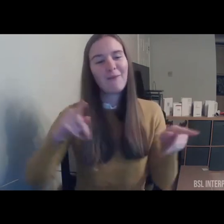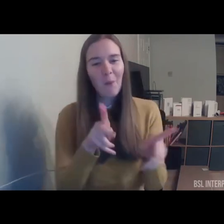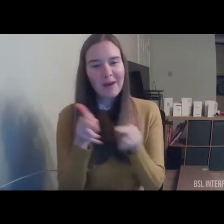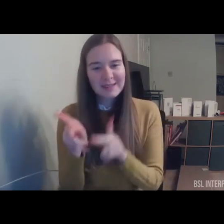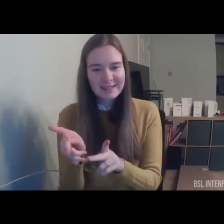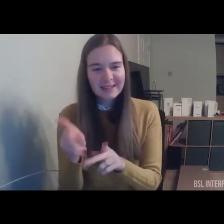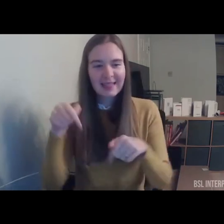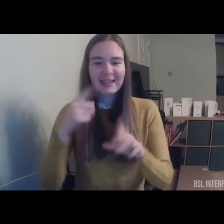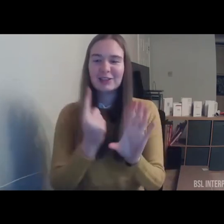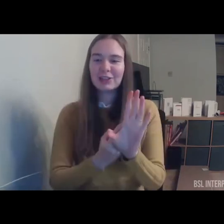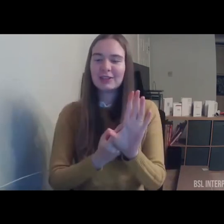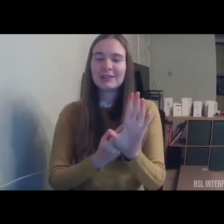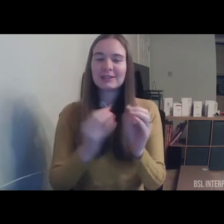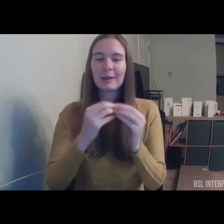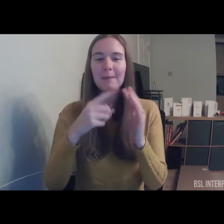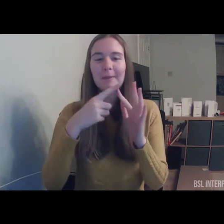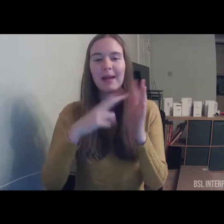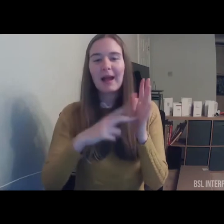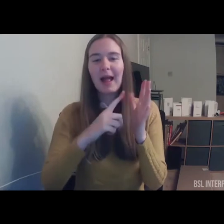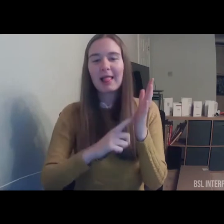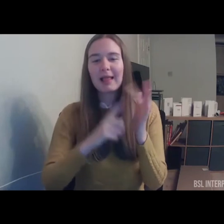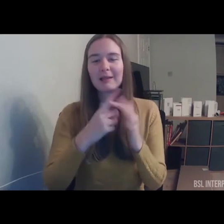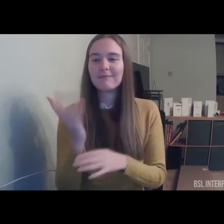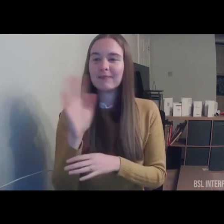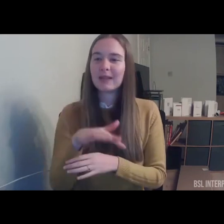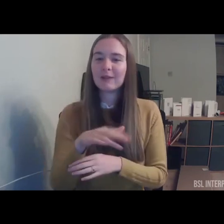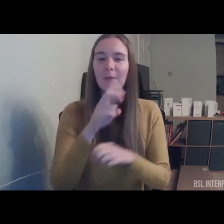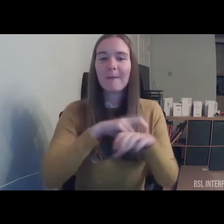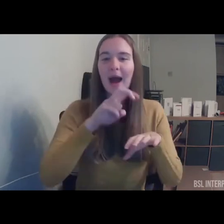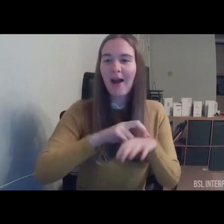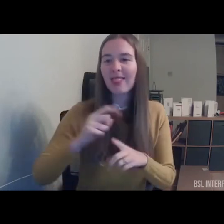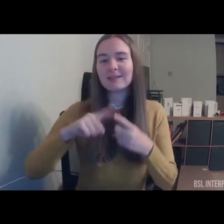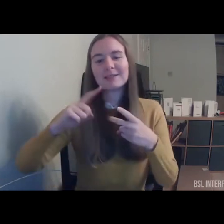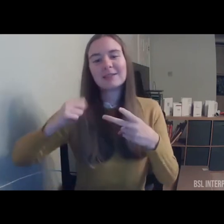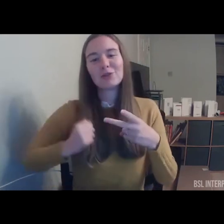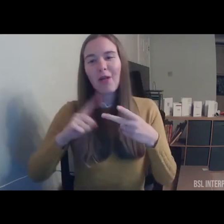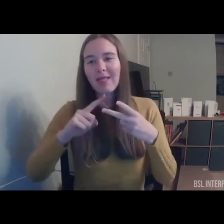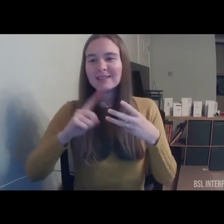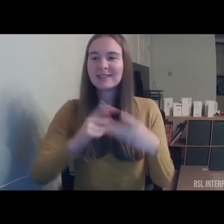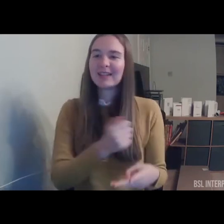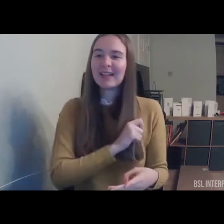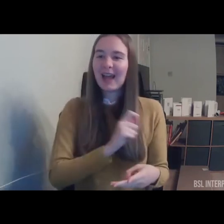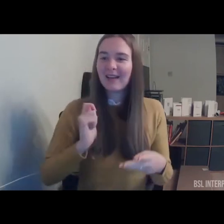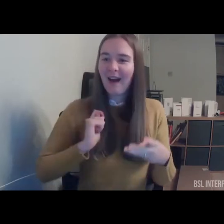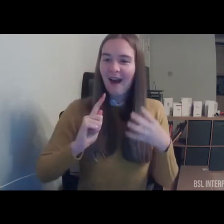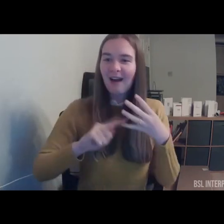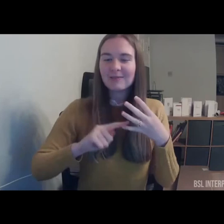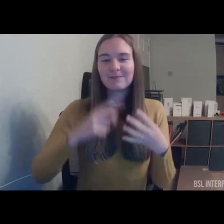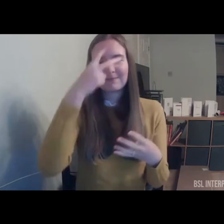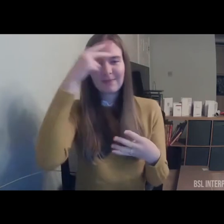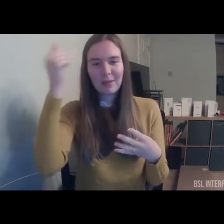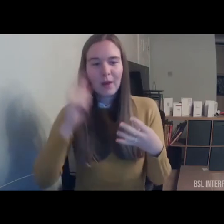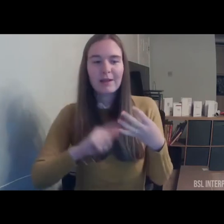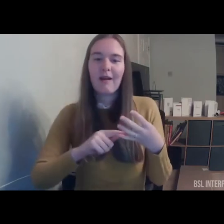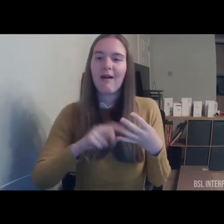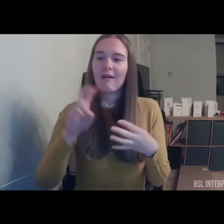year's Biennale. We're going to hear from Ireland, Scotland, Kenya, Great Britain and Lithuania. Now, each of these